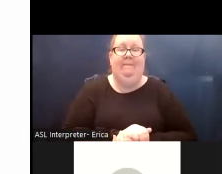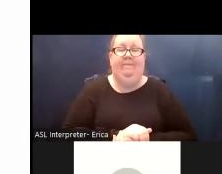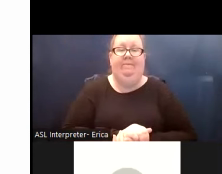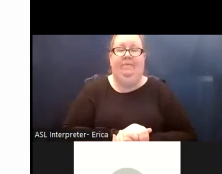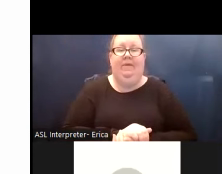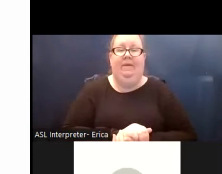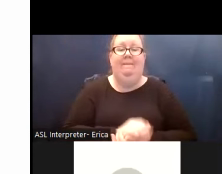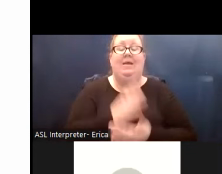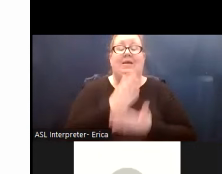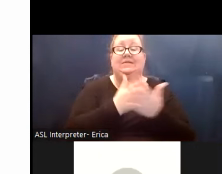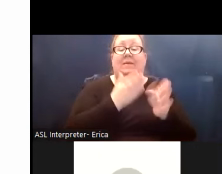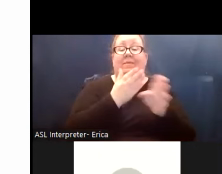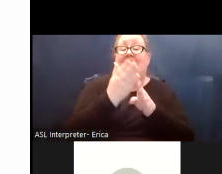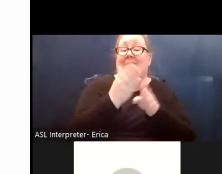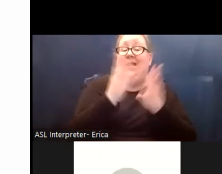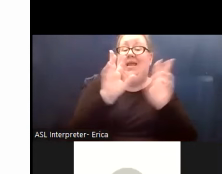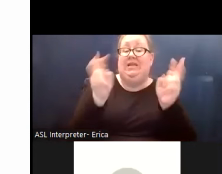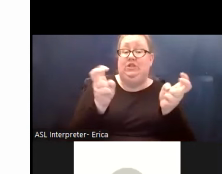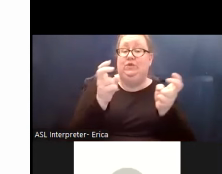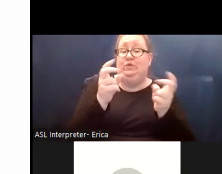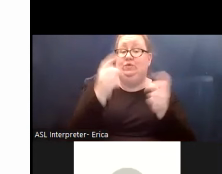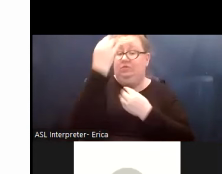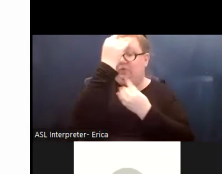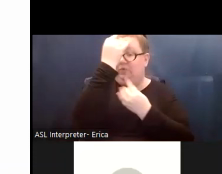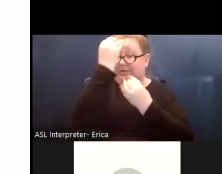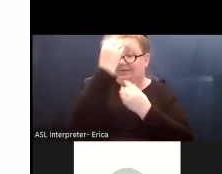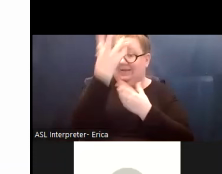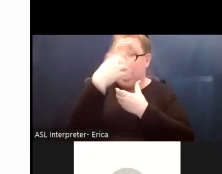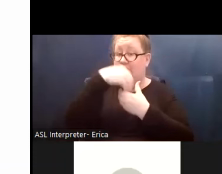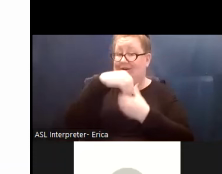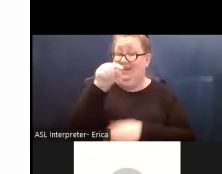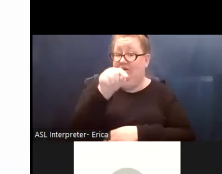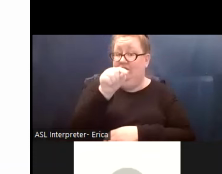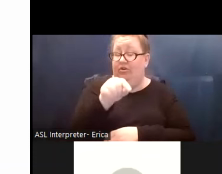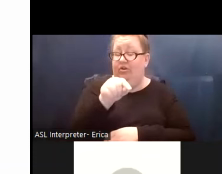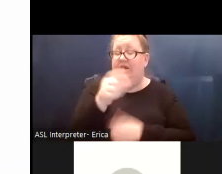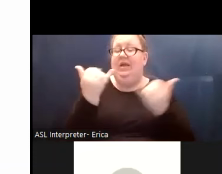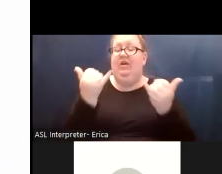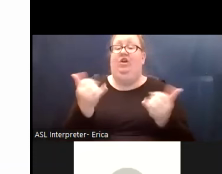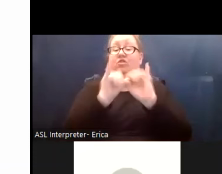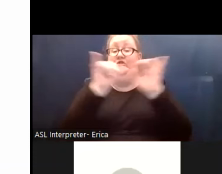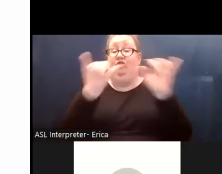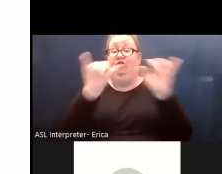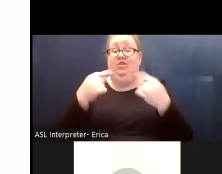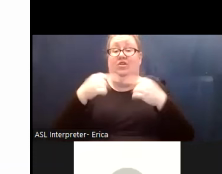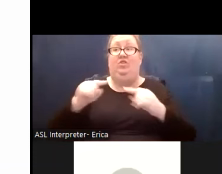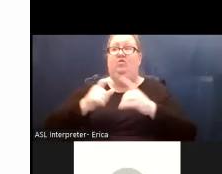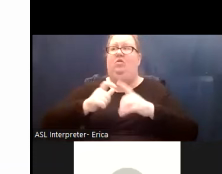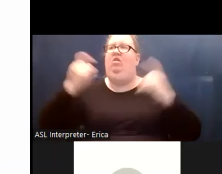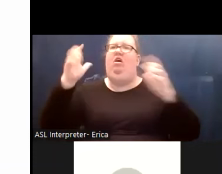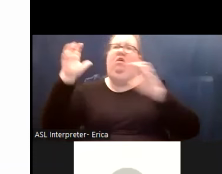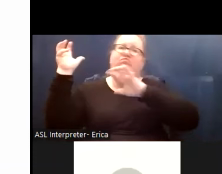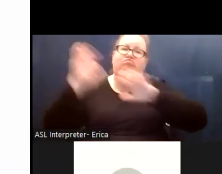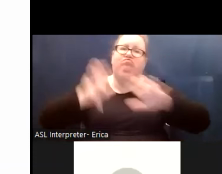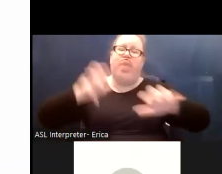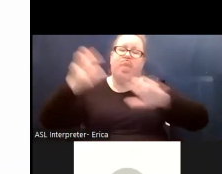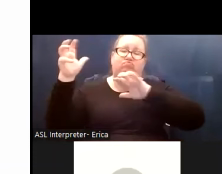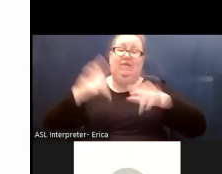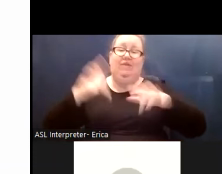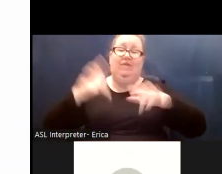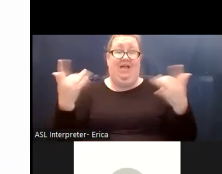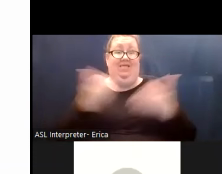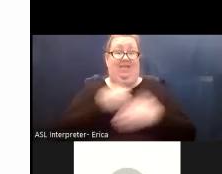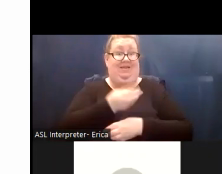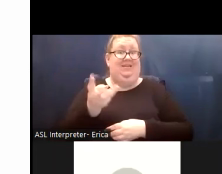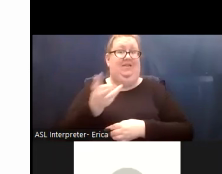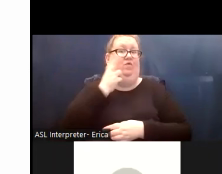Some of the main issues to consider here, the current system during a large rain event, like the several that we saw